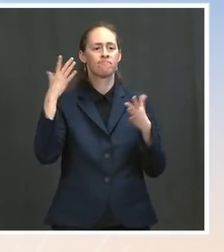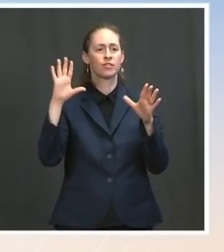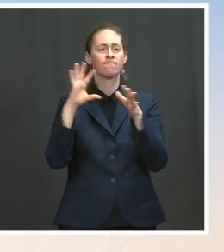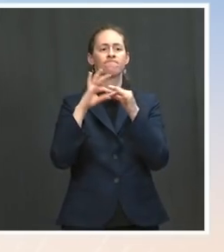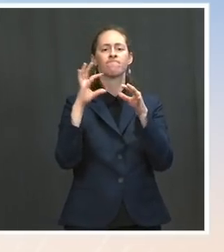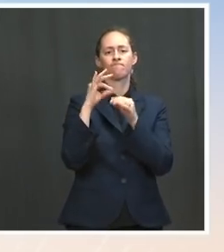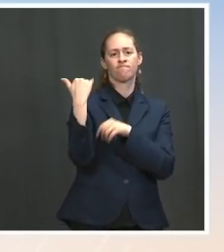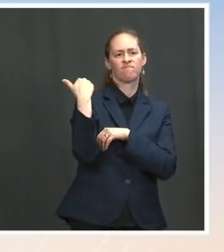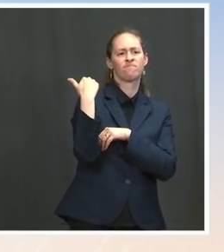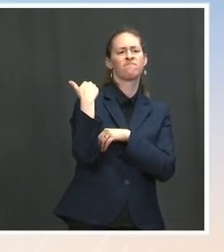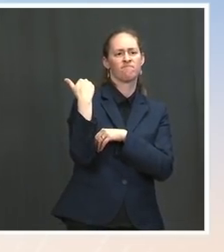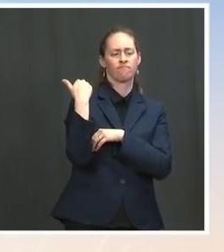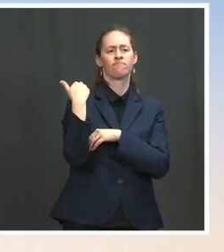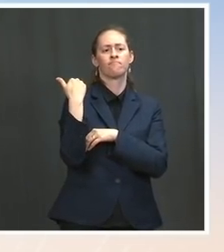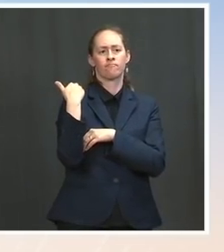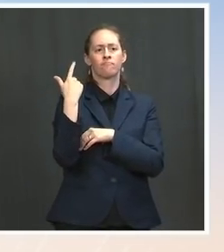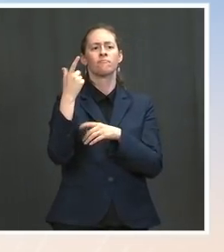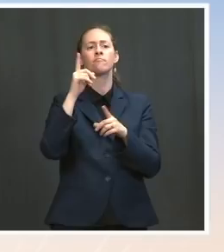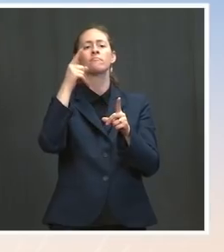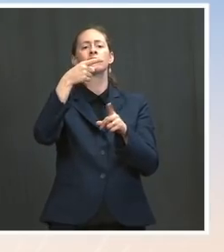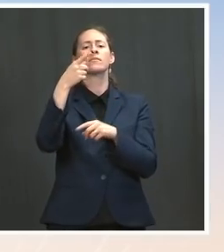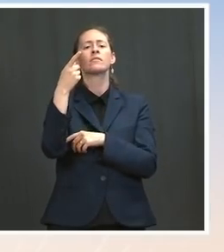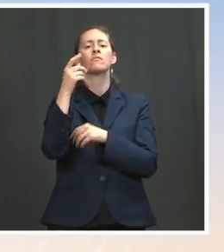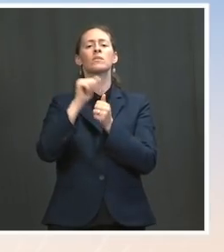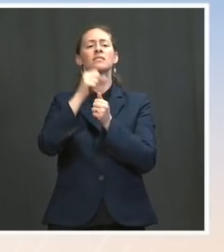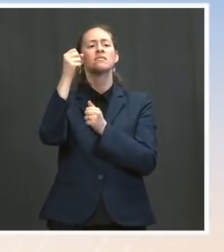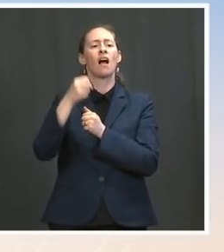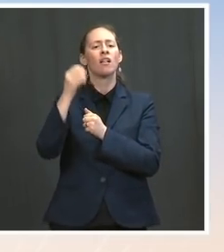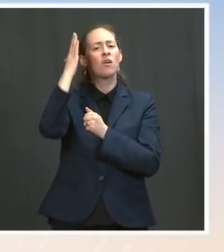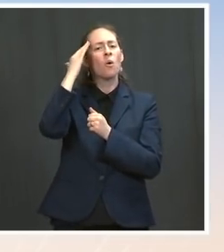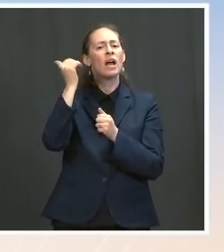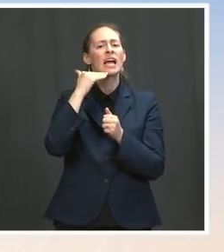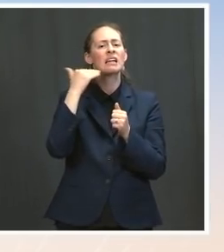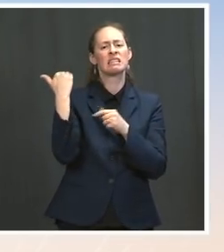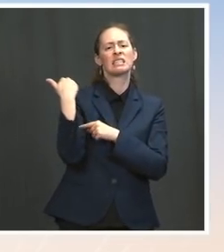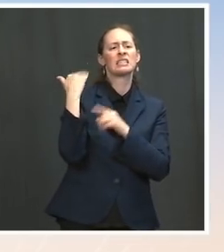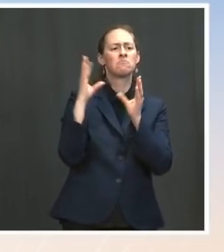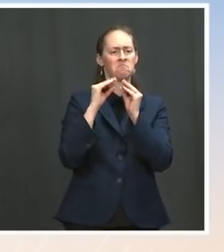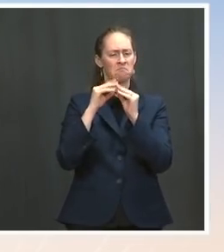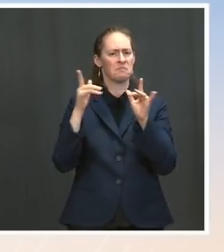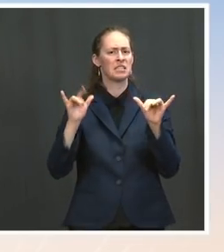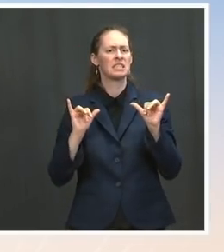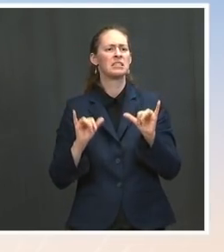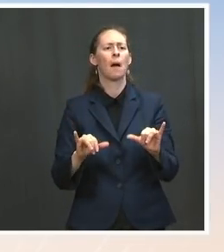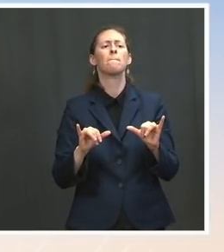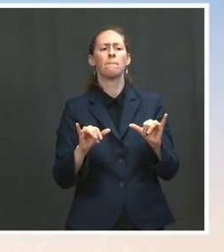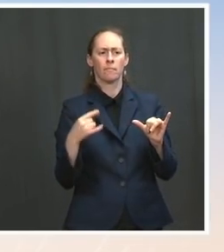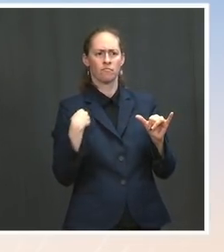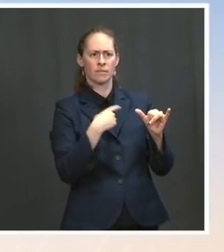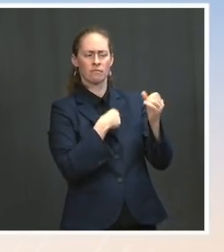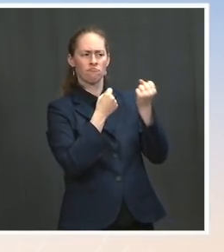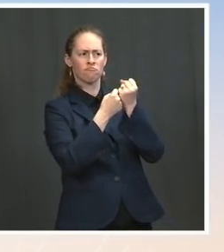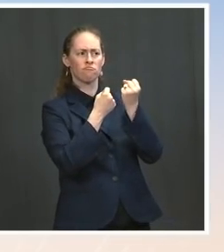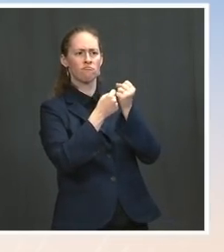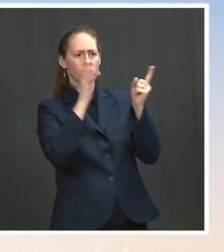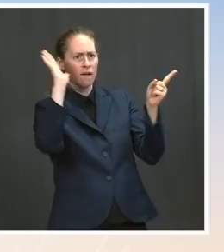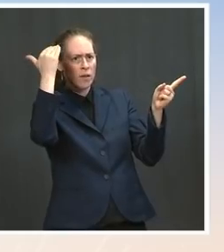a few weeks ago that nothing has changed about our intention to provide assistance to the Israeli government and also